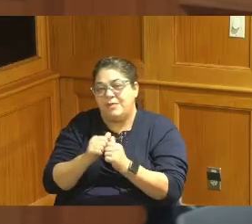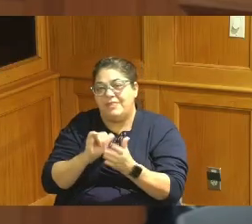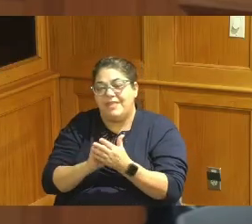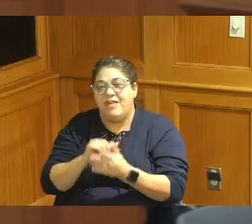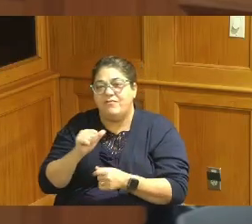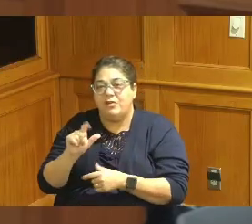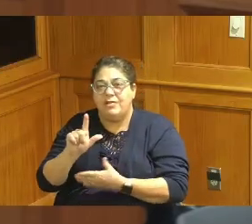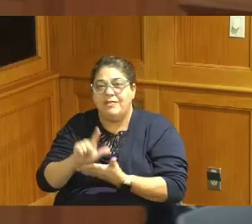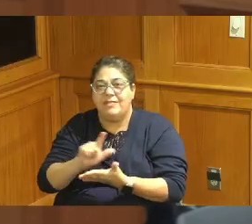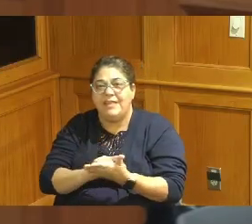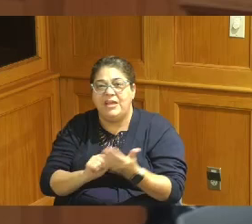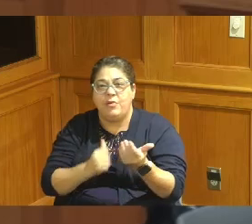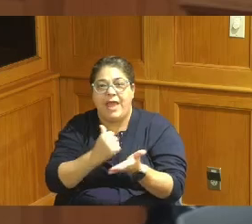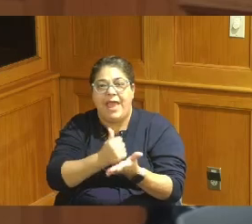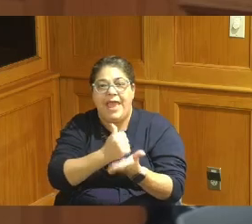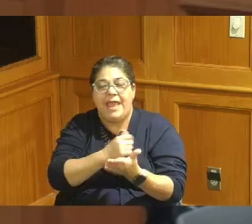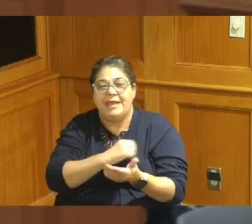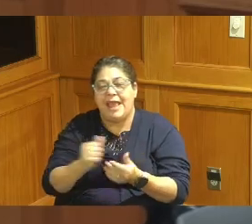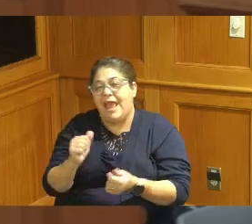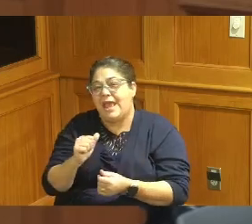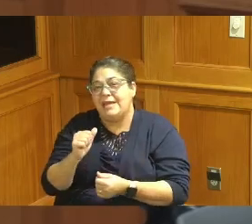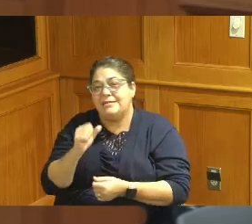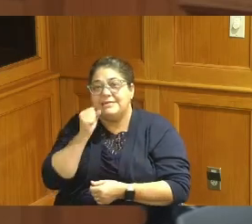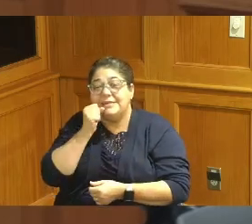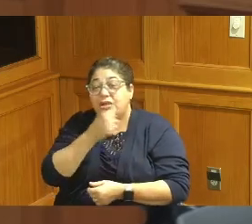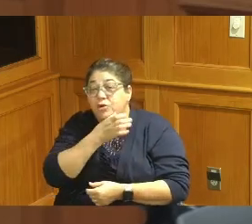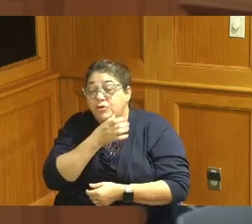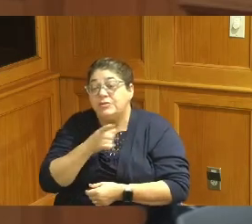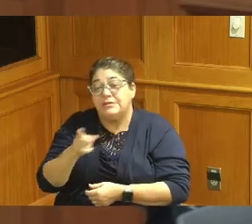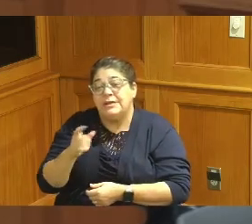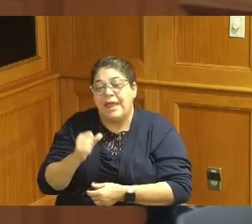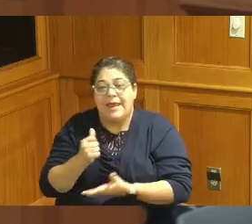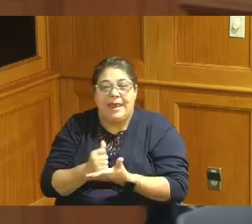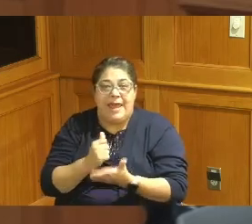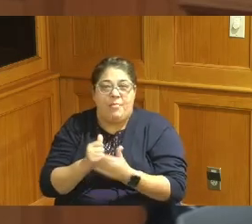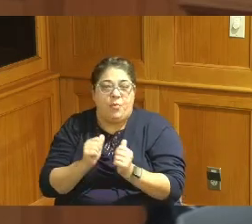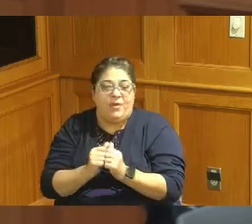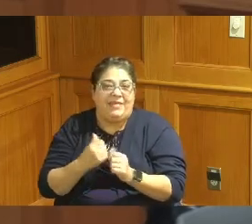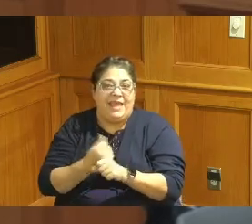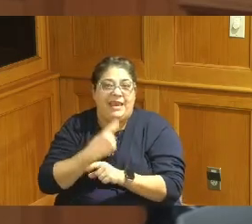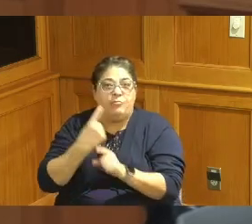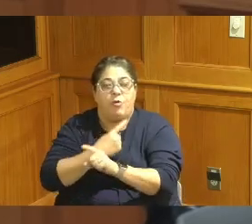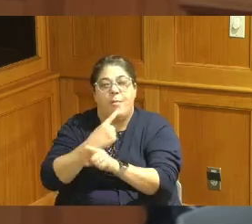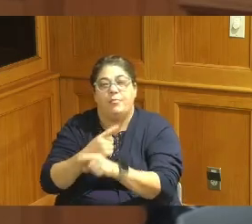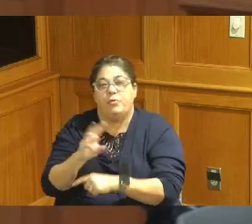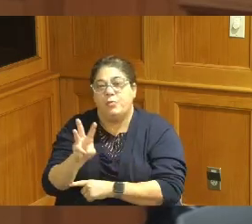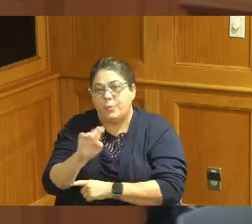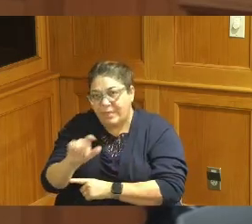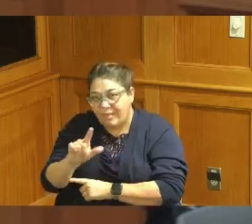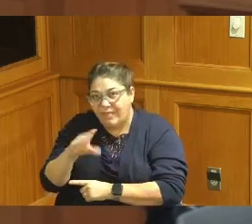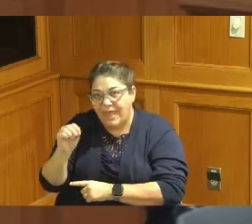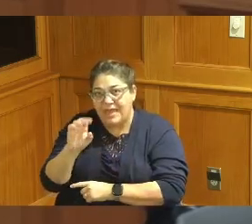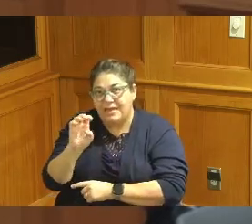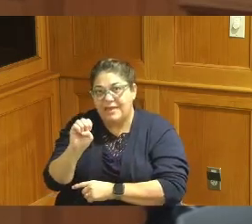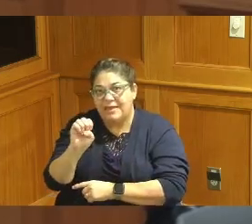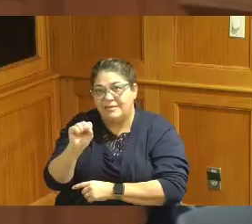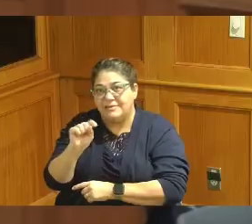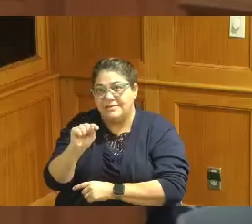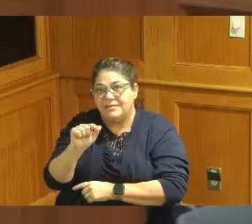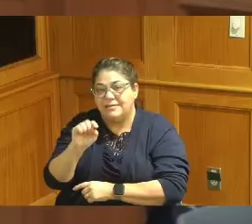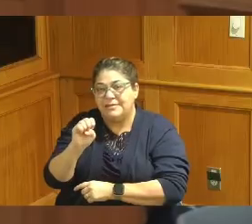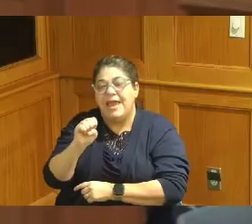can get services to have that corrected, and also can get support with will and estate planning if they